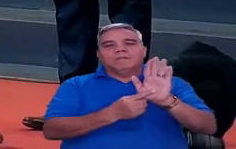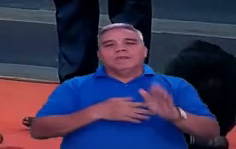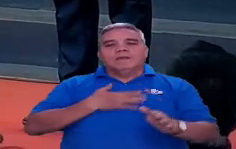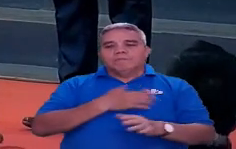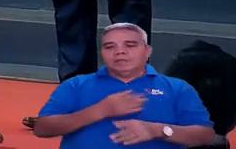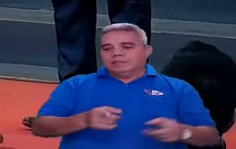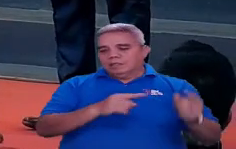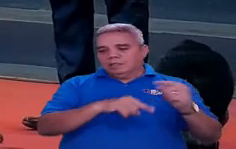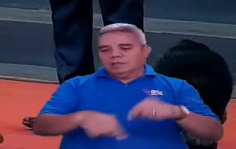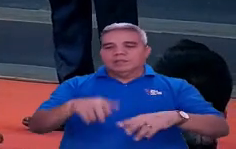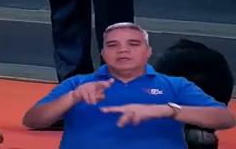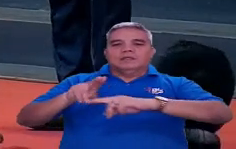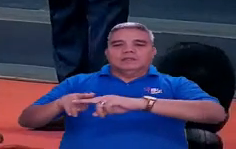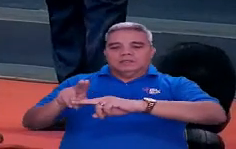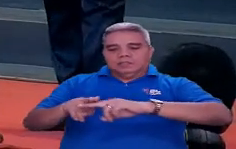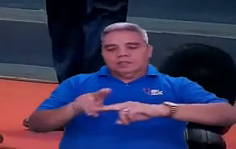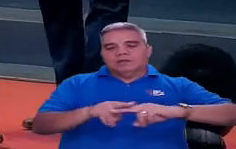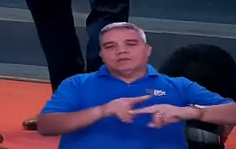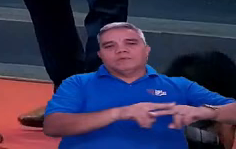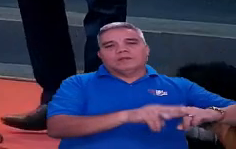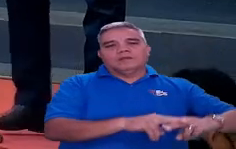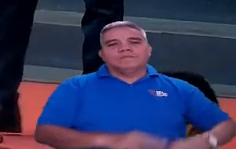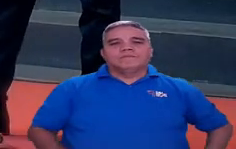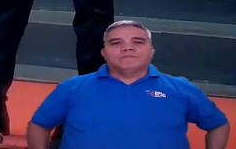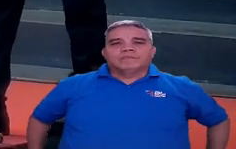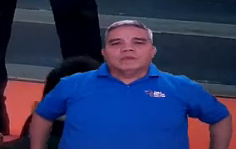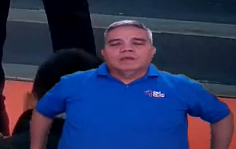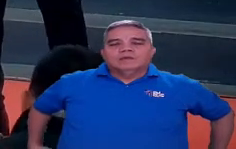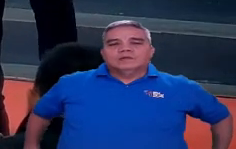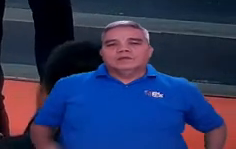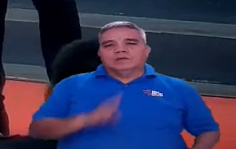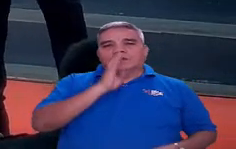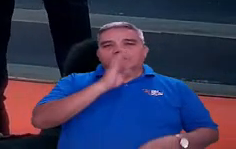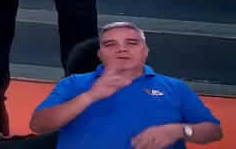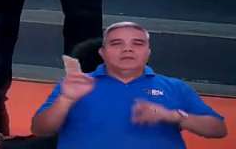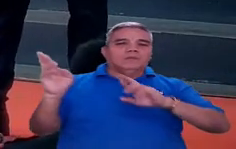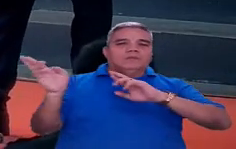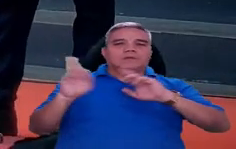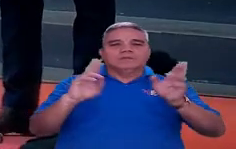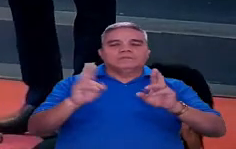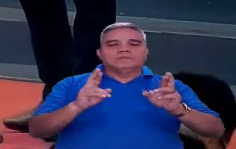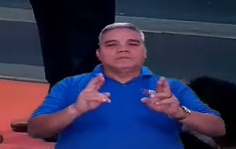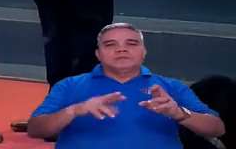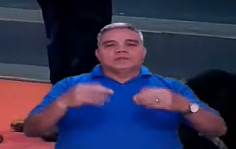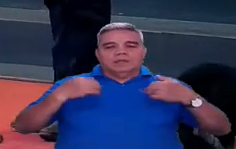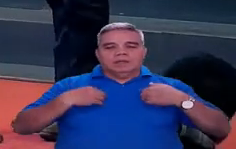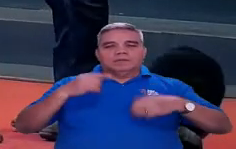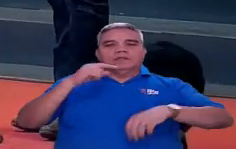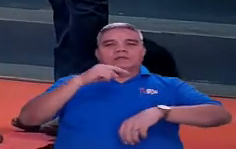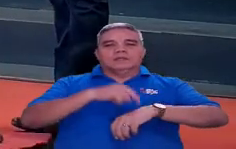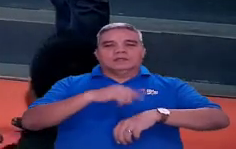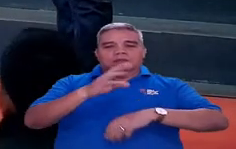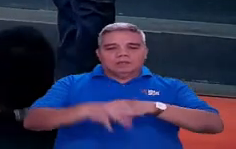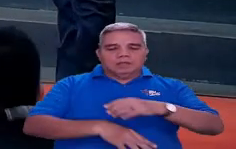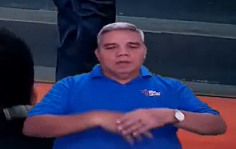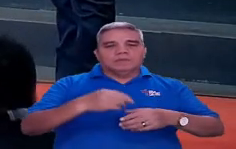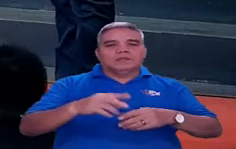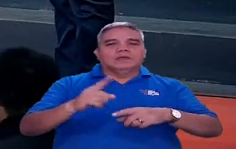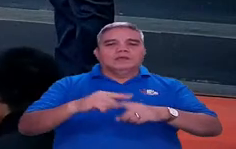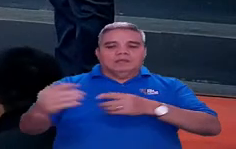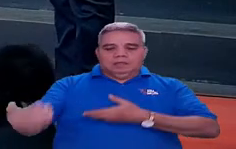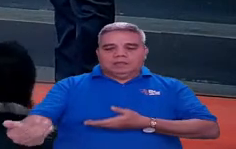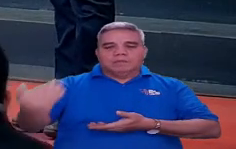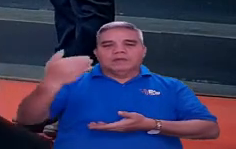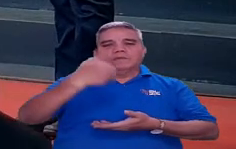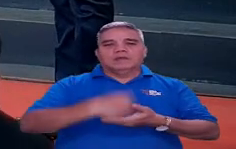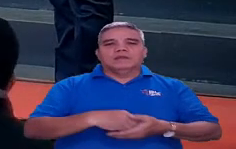please occupy these seats here in the front so you can be ready to just, we can save time of you getting out of your seat and coming